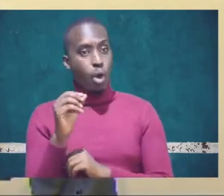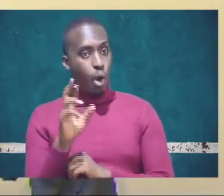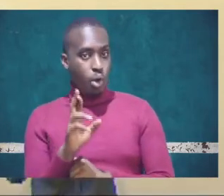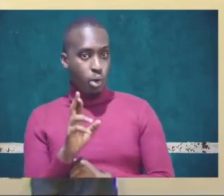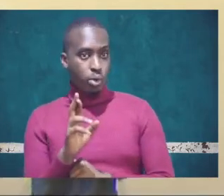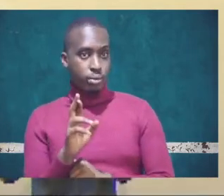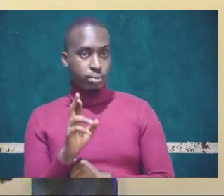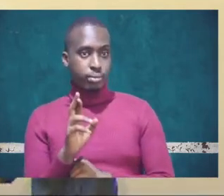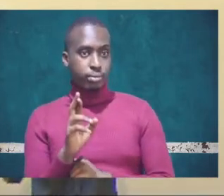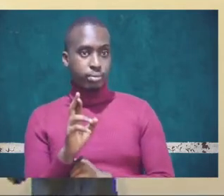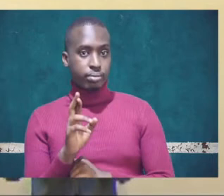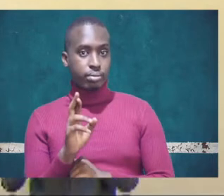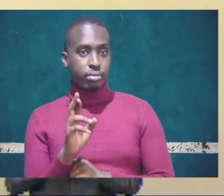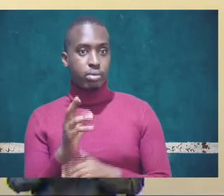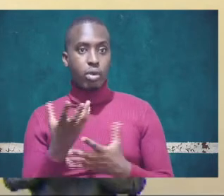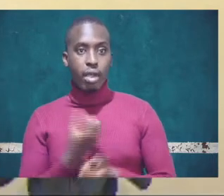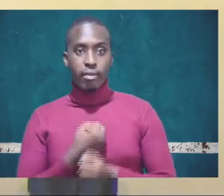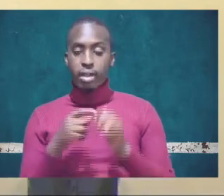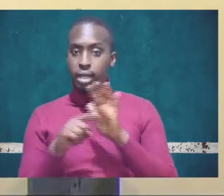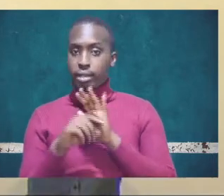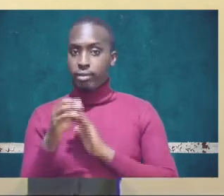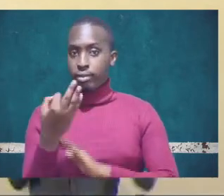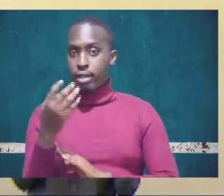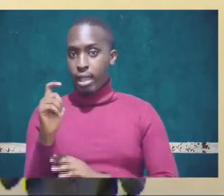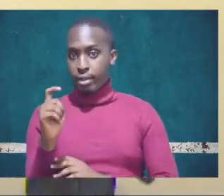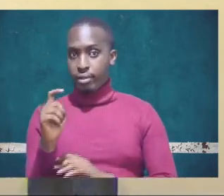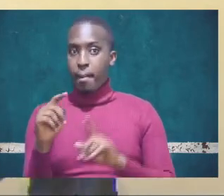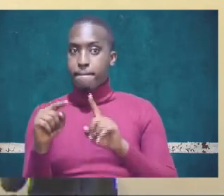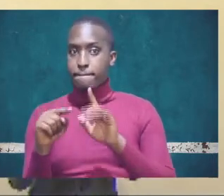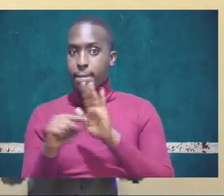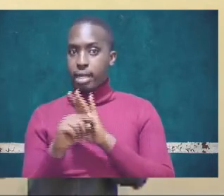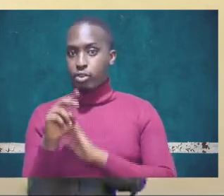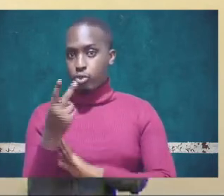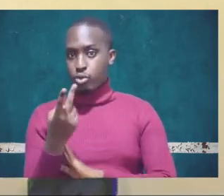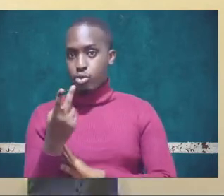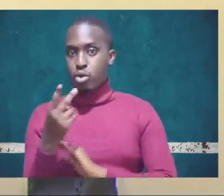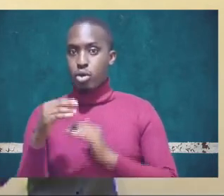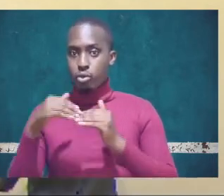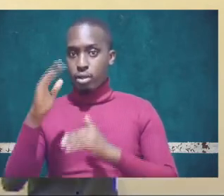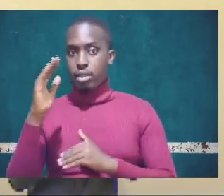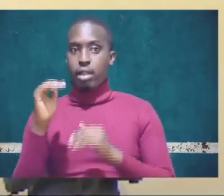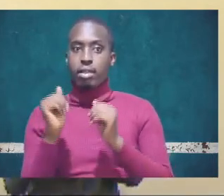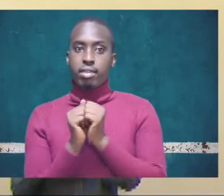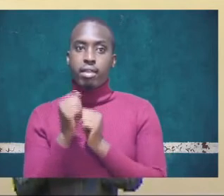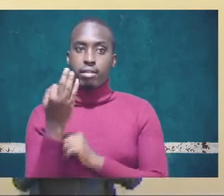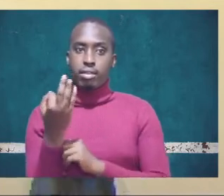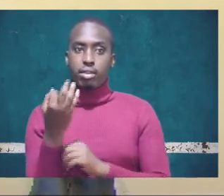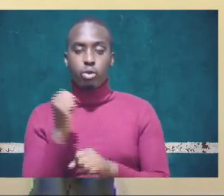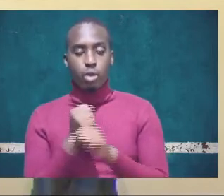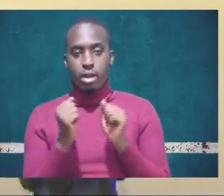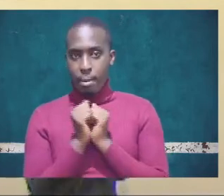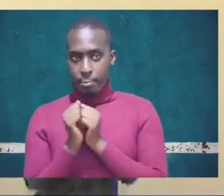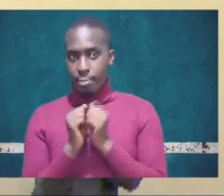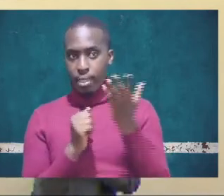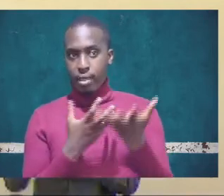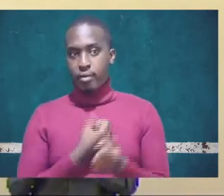Or we have negative 3x minus 2 greater than 13. We work on this.